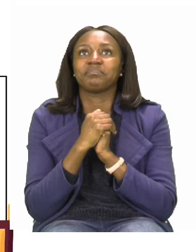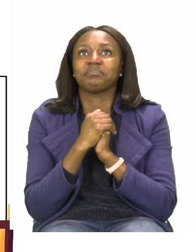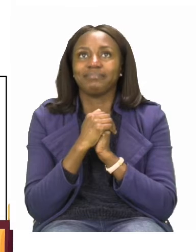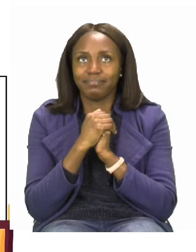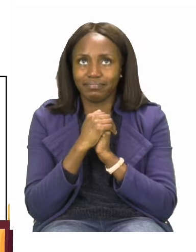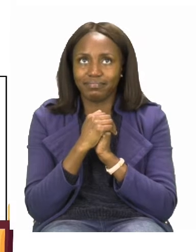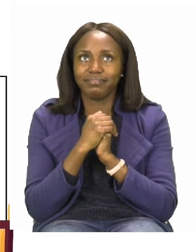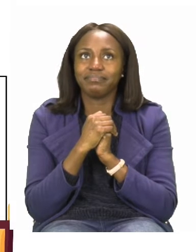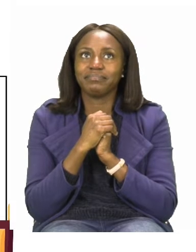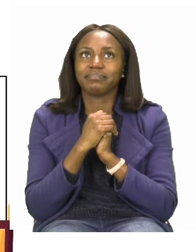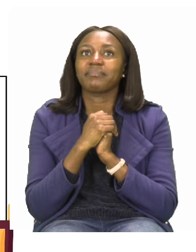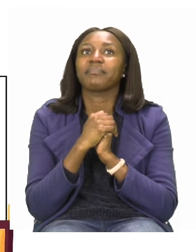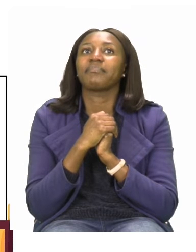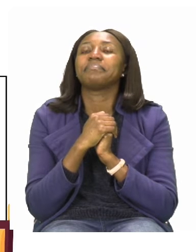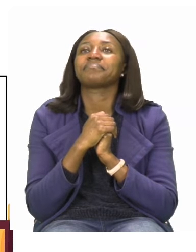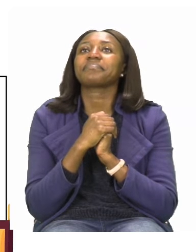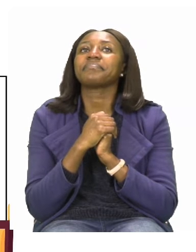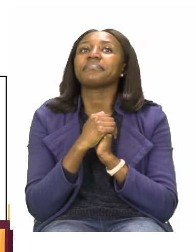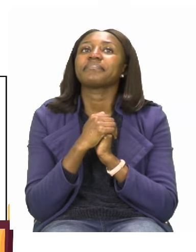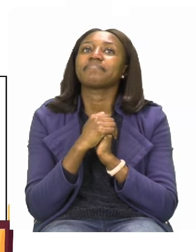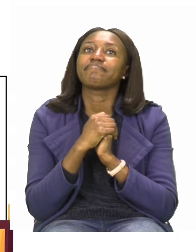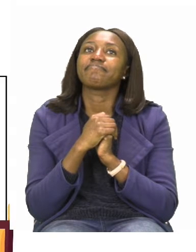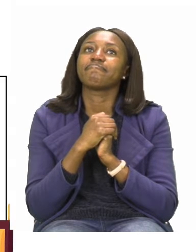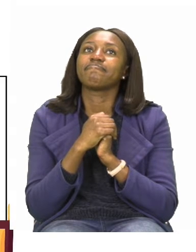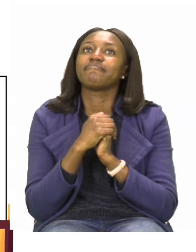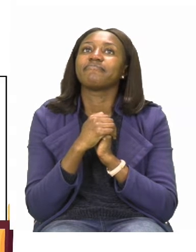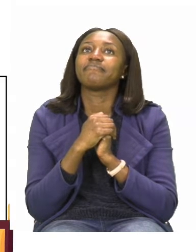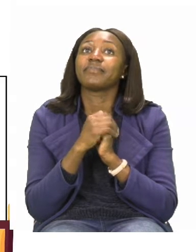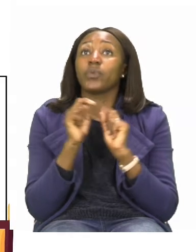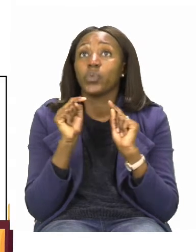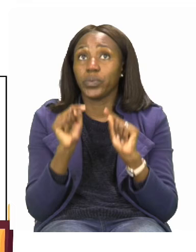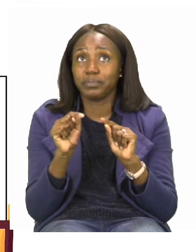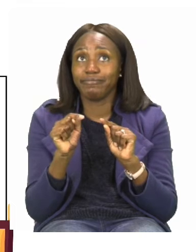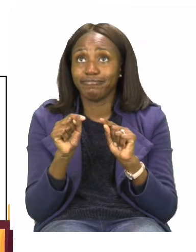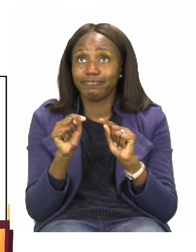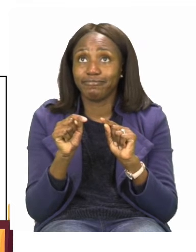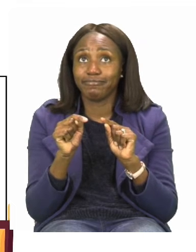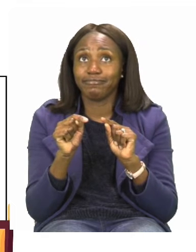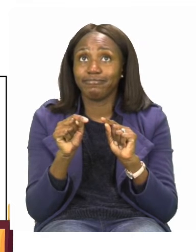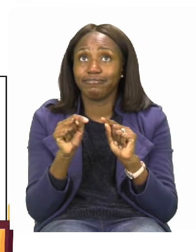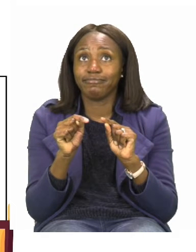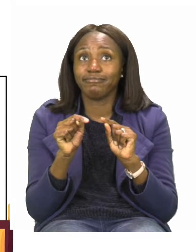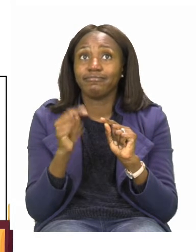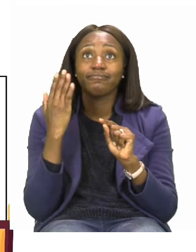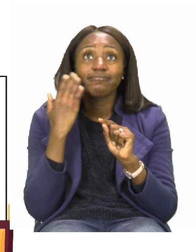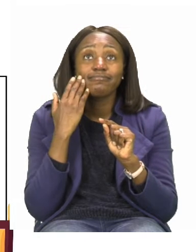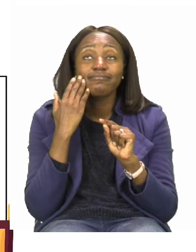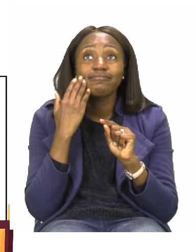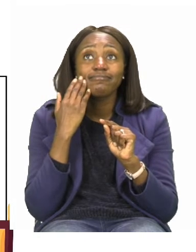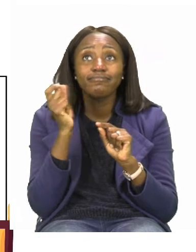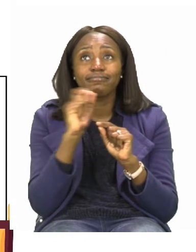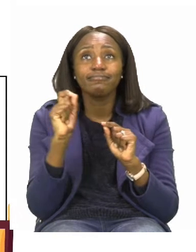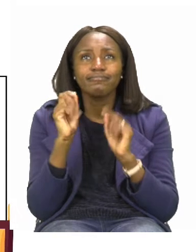it comes out as ing. Now, if you're going to write, make sure